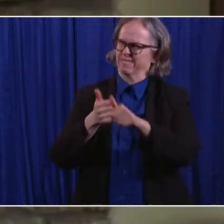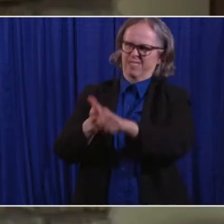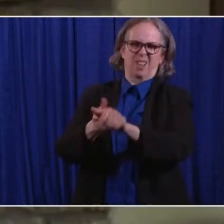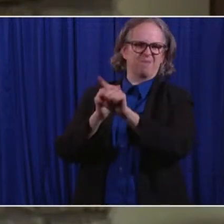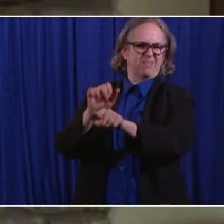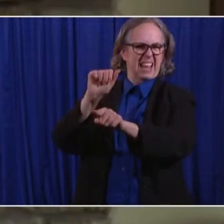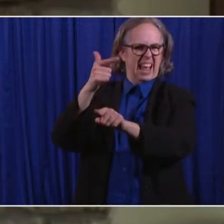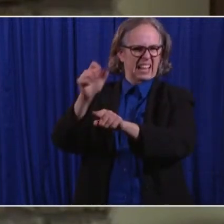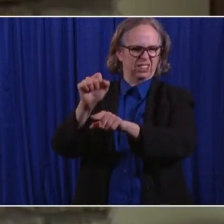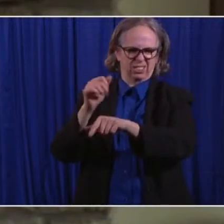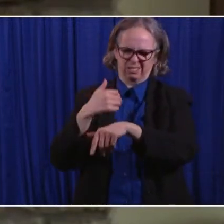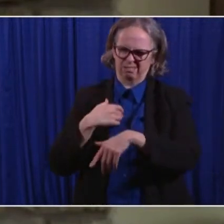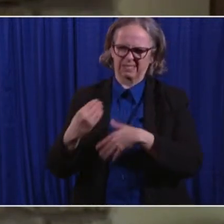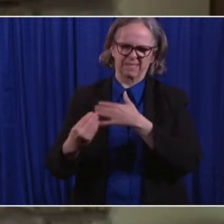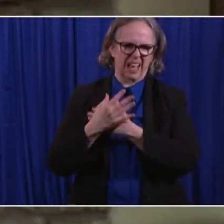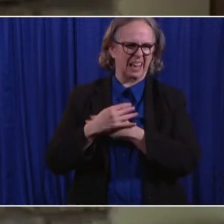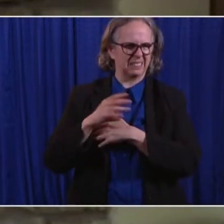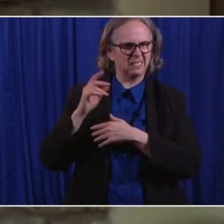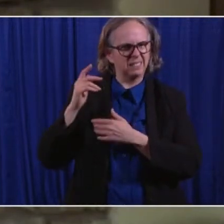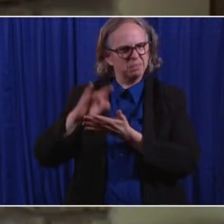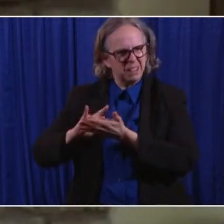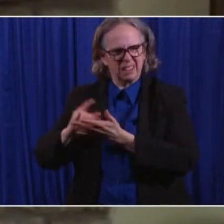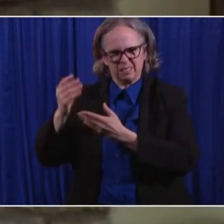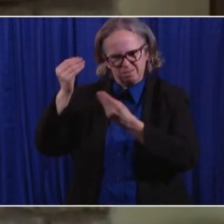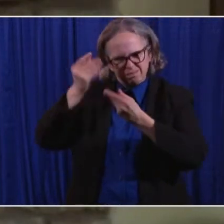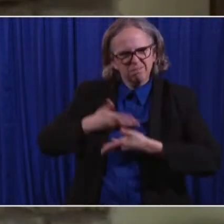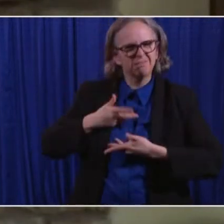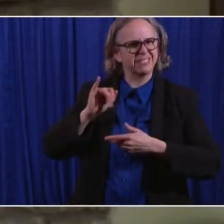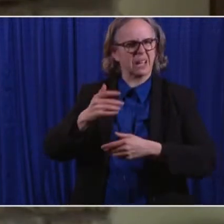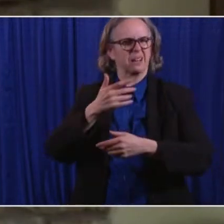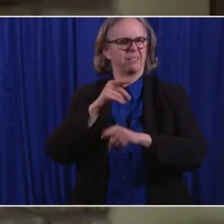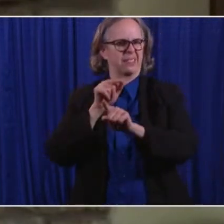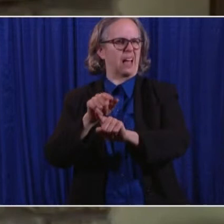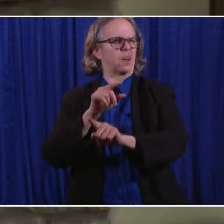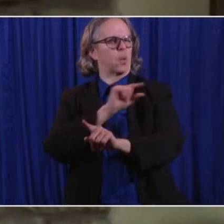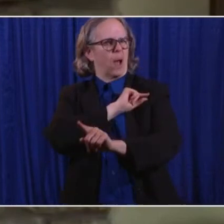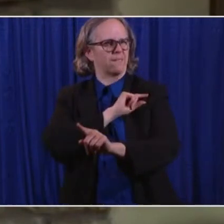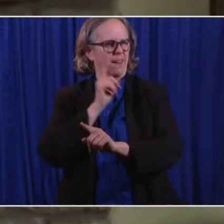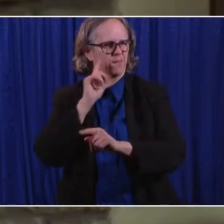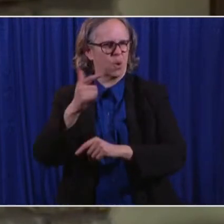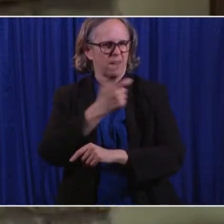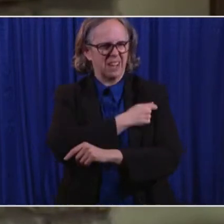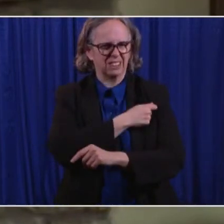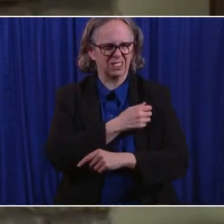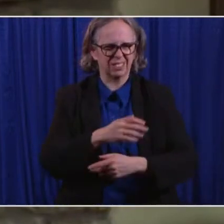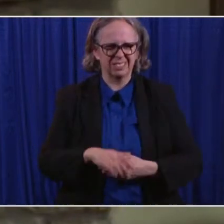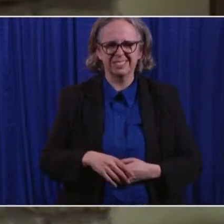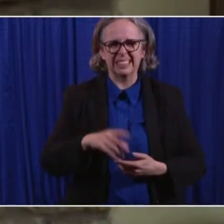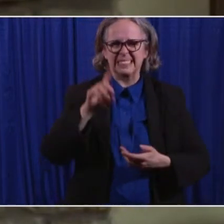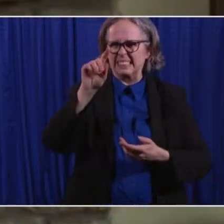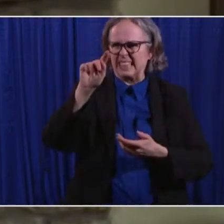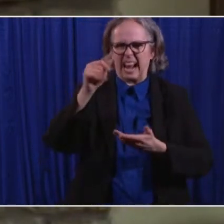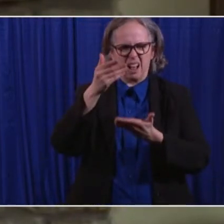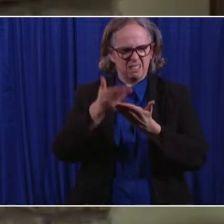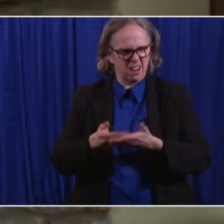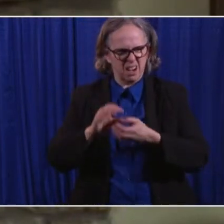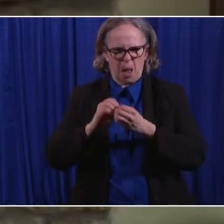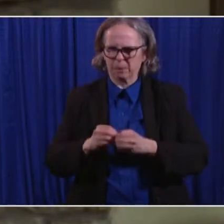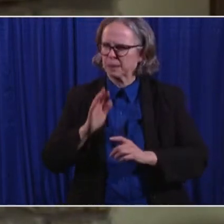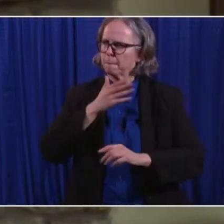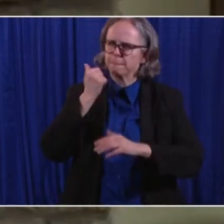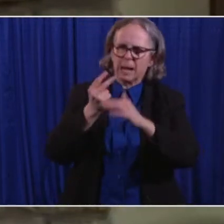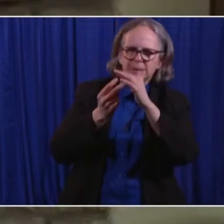age. And the data clearly shows that. Again, we've now opened it up to 50 and